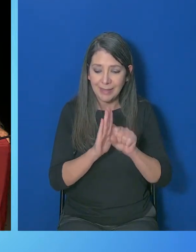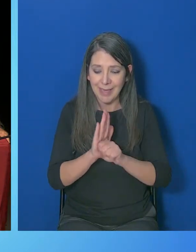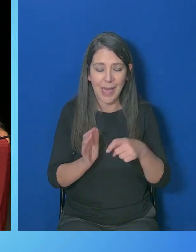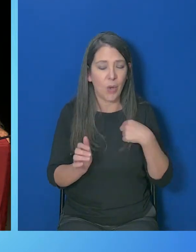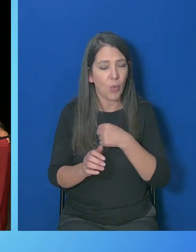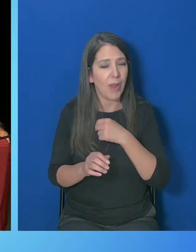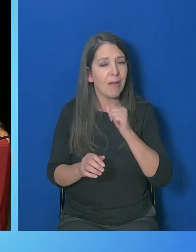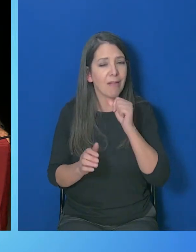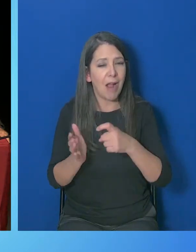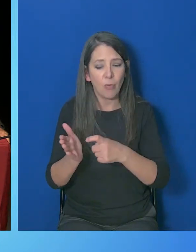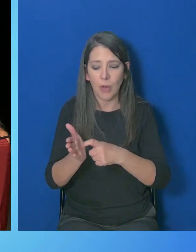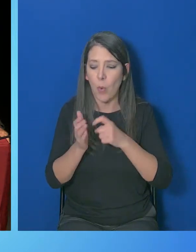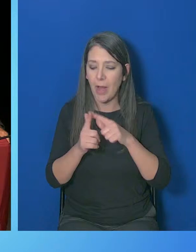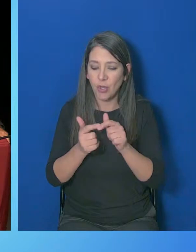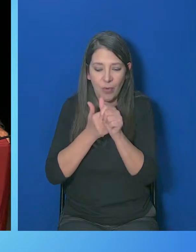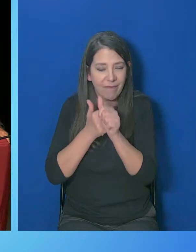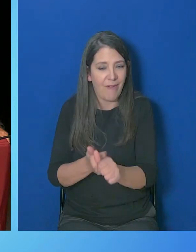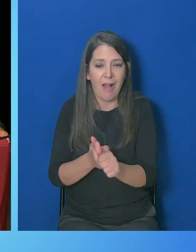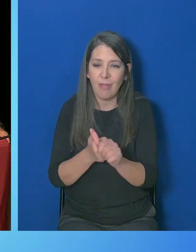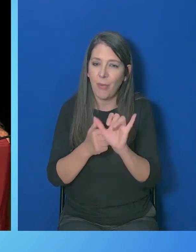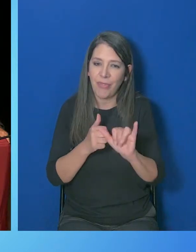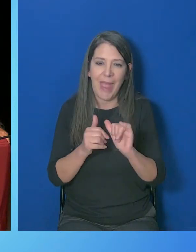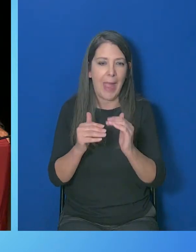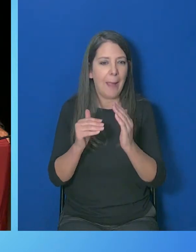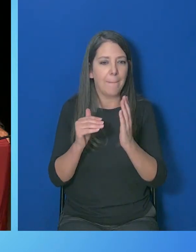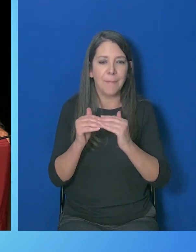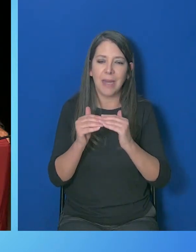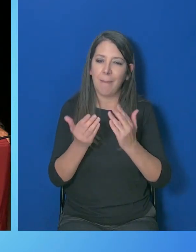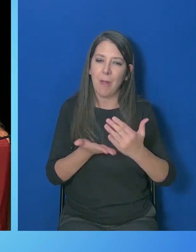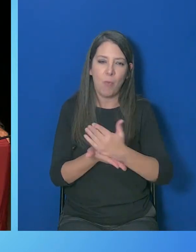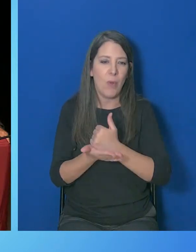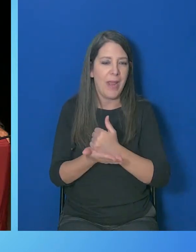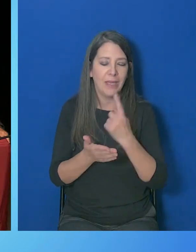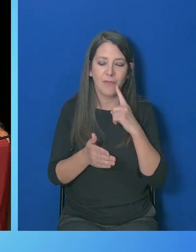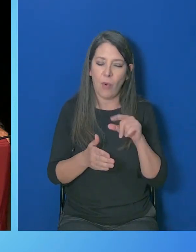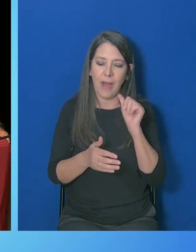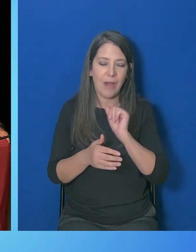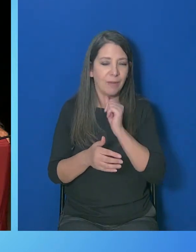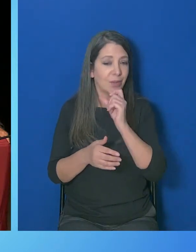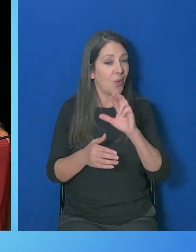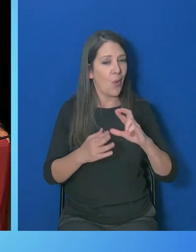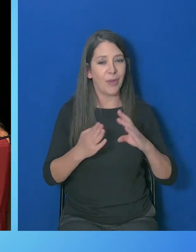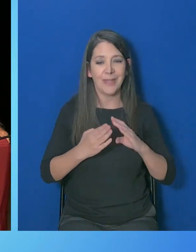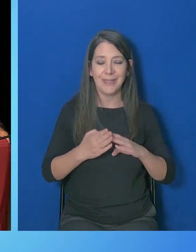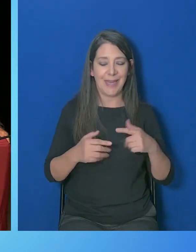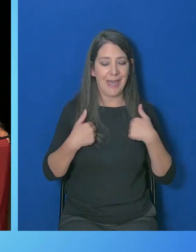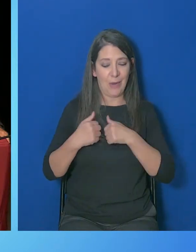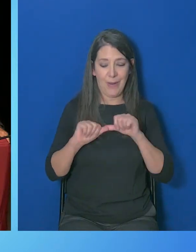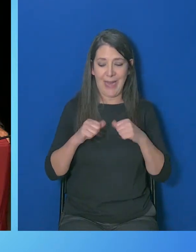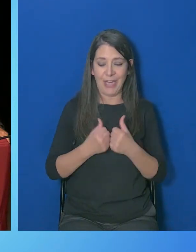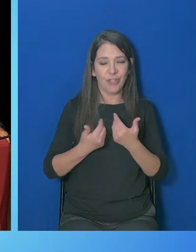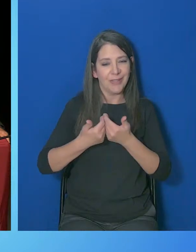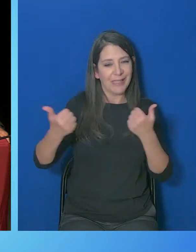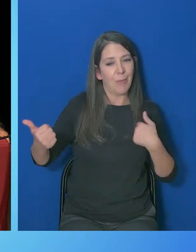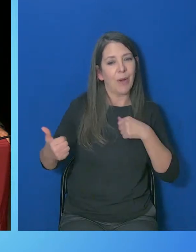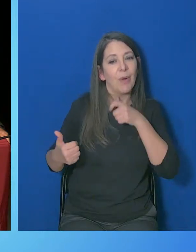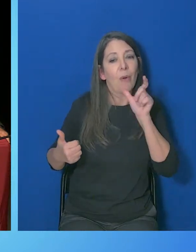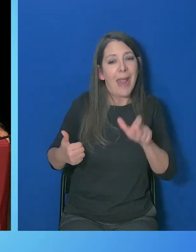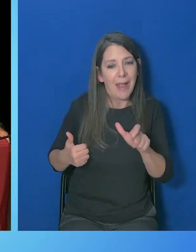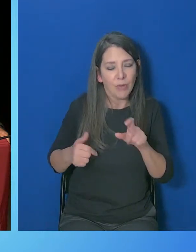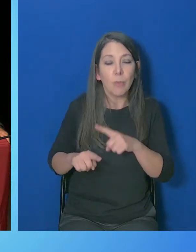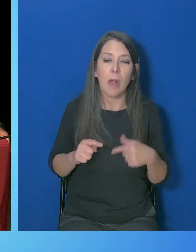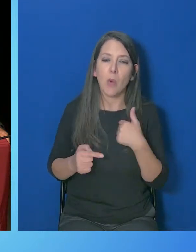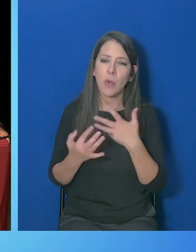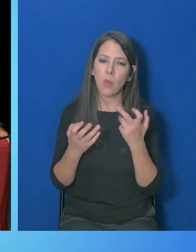not required to follow the minimum wage increase for Arizona or its cities. However, we try to remain